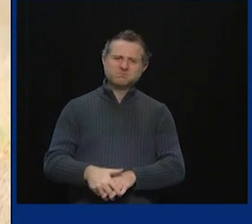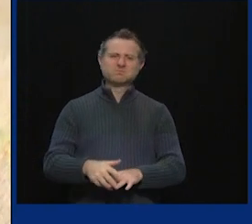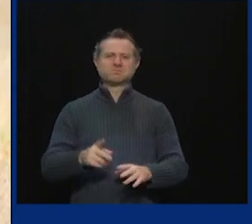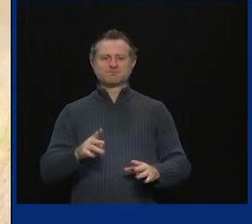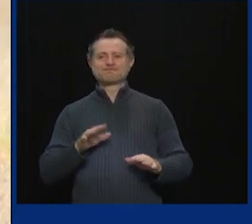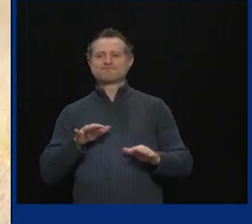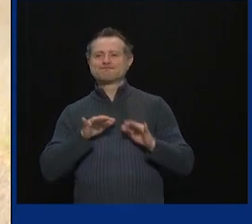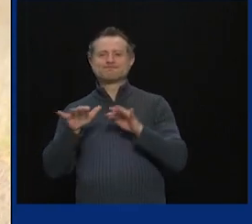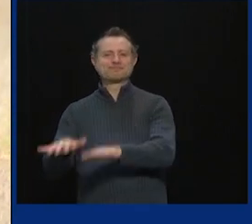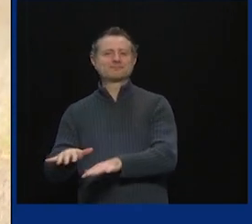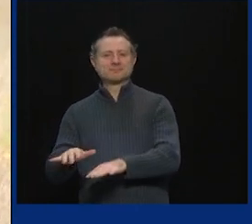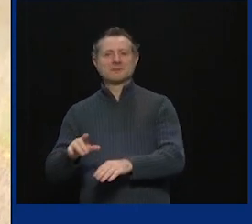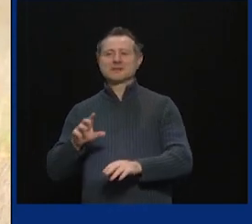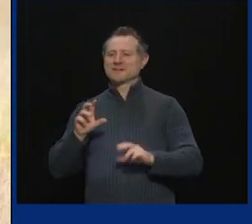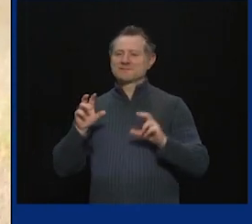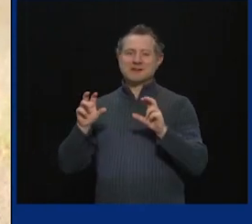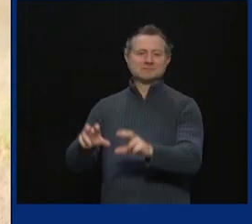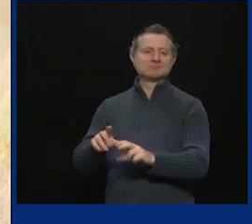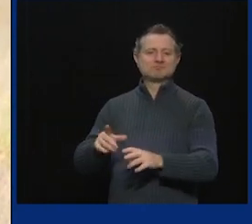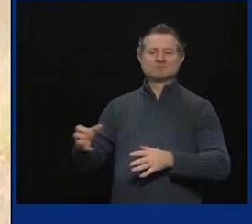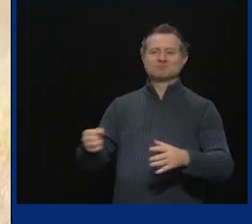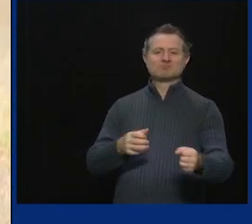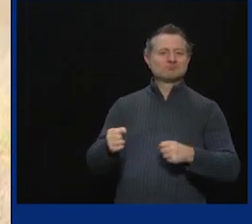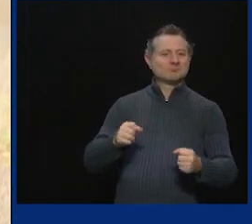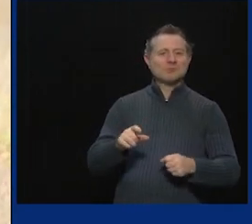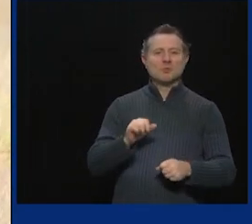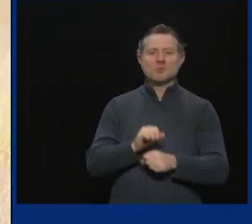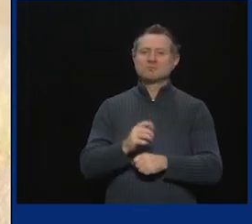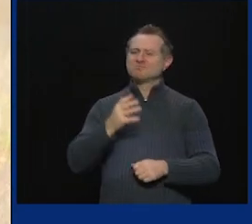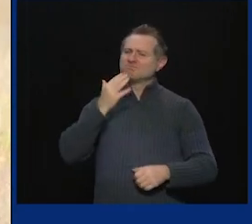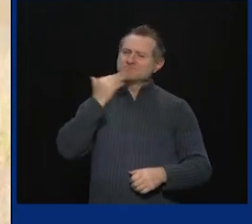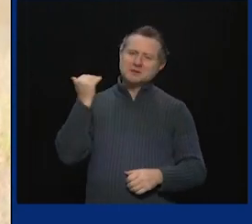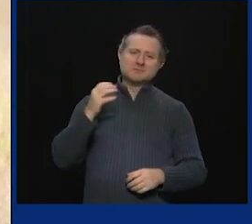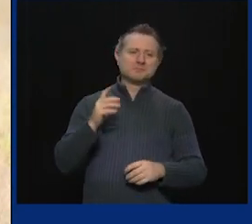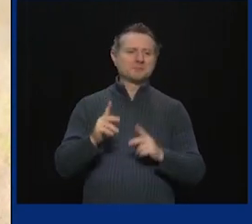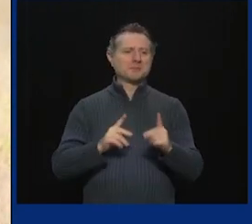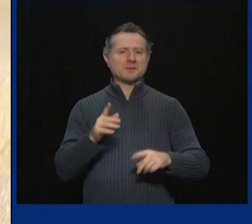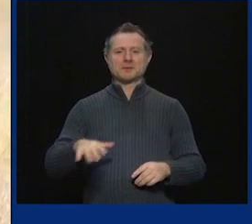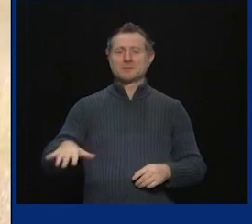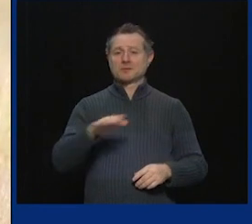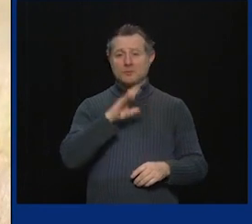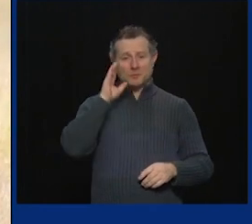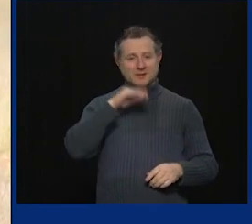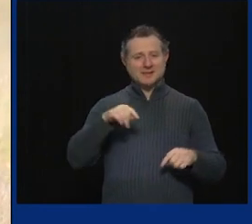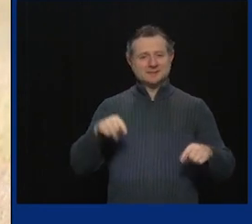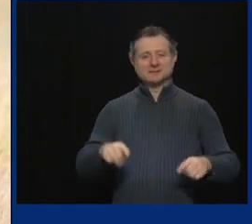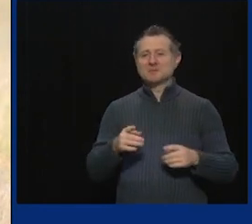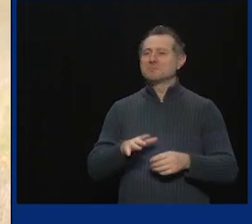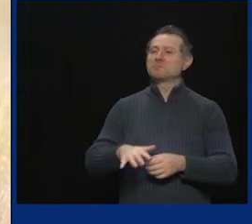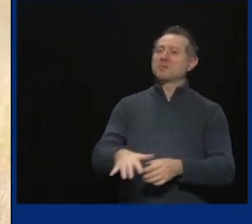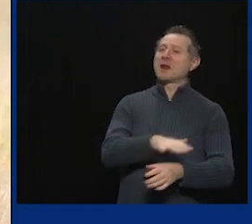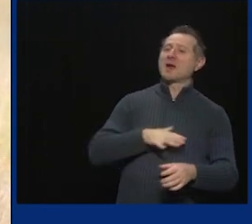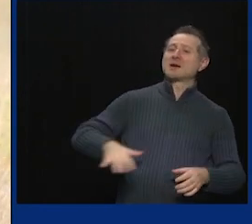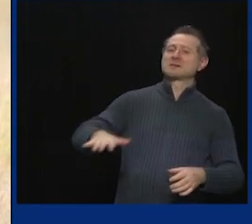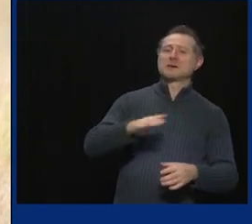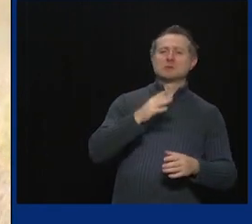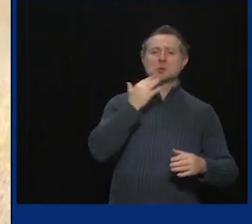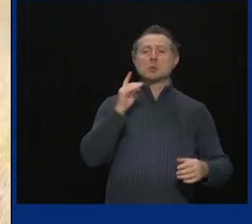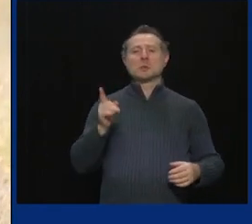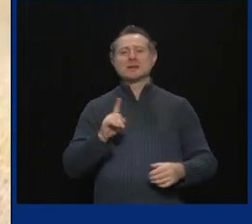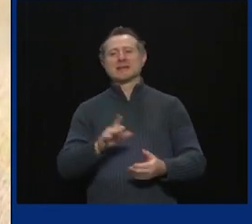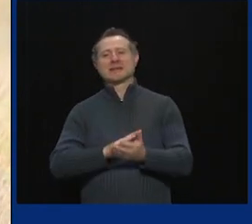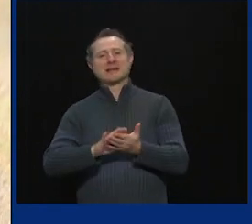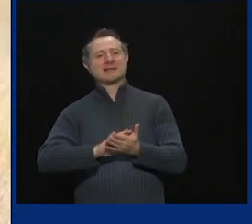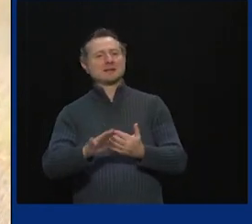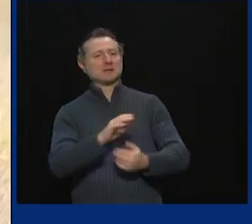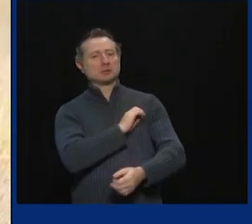very best people. But also to know that this is the place where the clean energy revolution is happening.